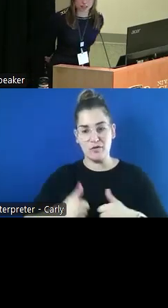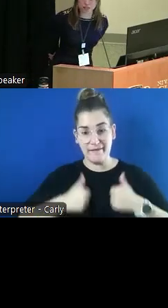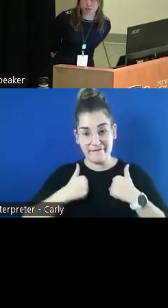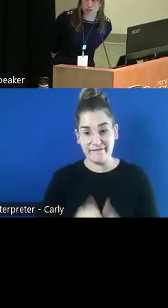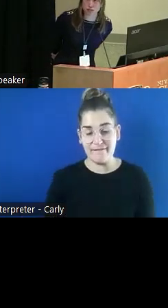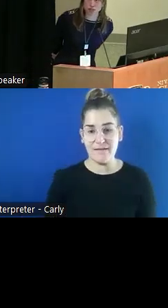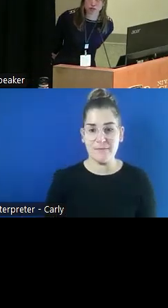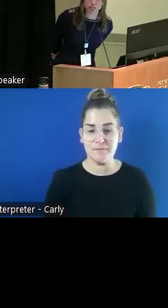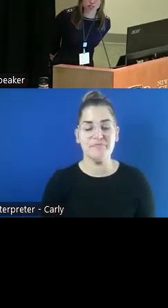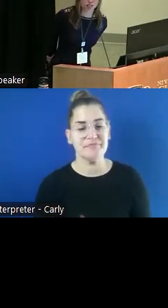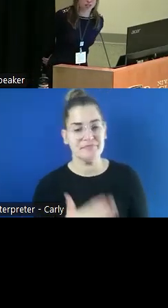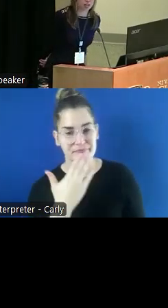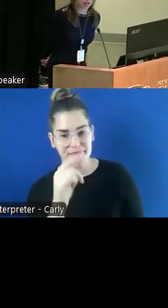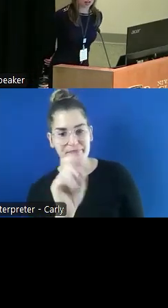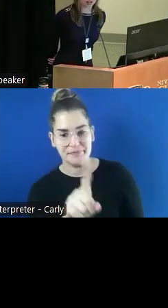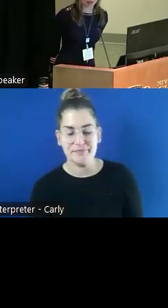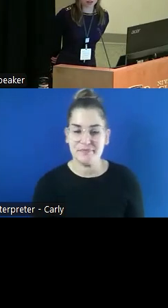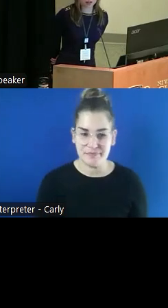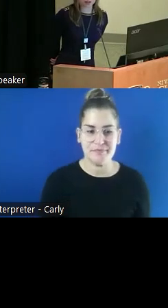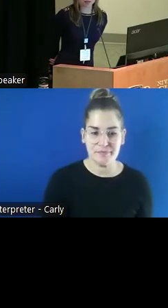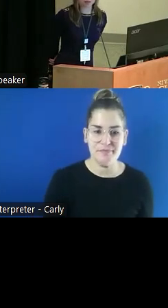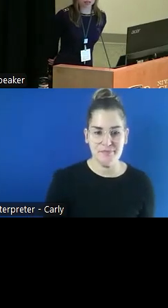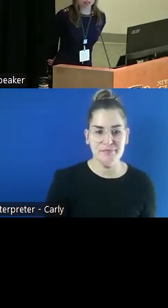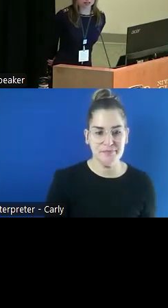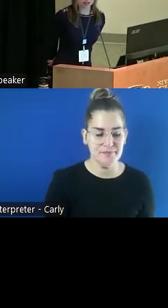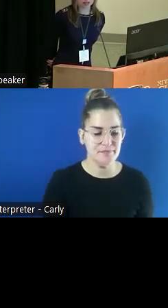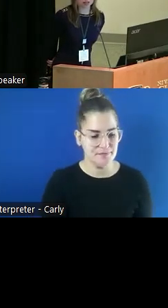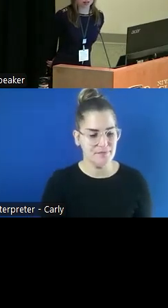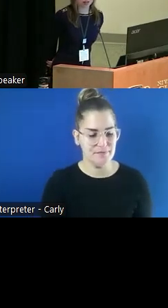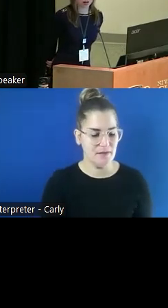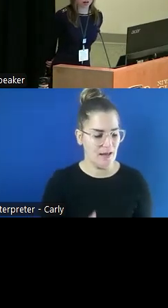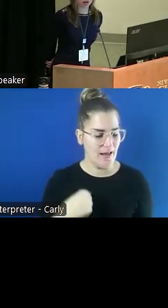That is a really good question. I think some of these